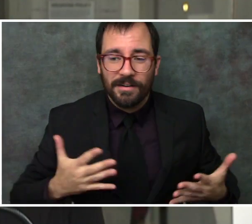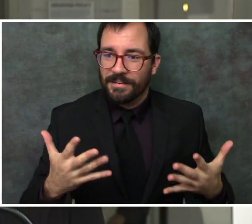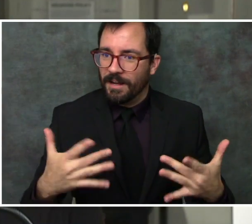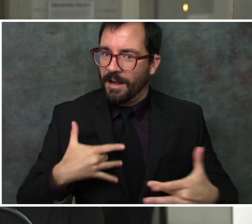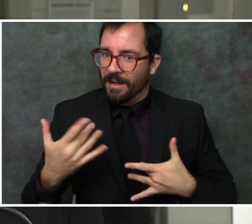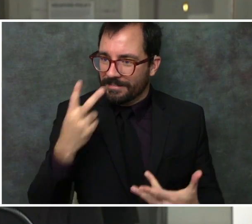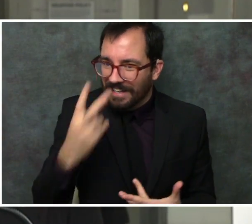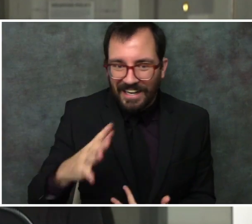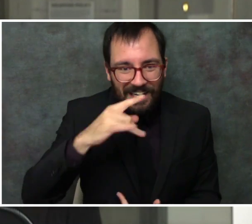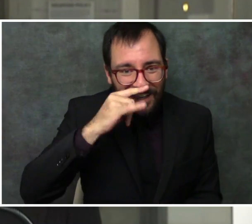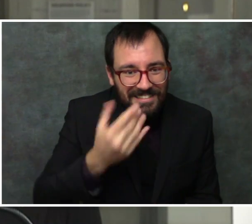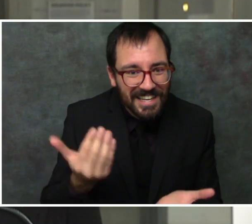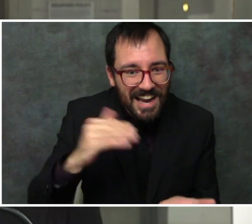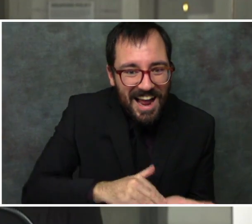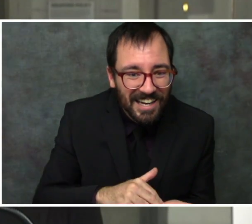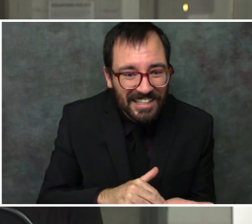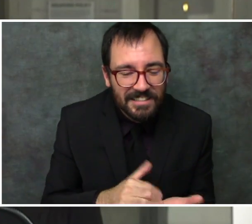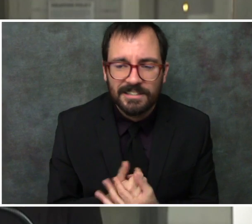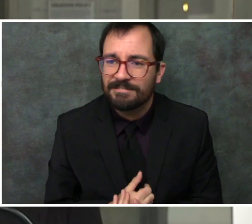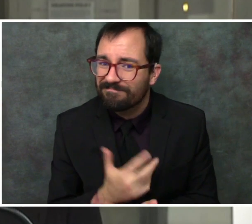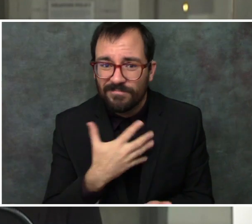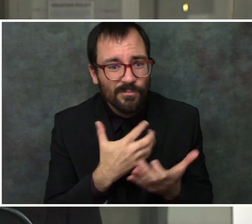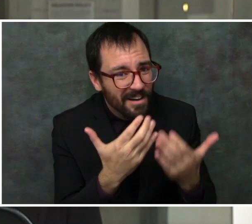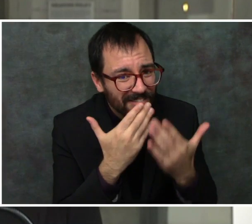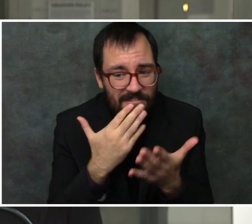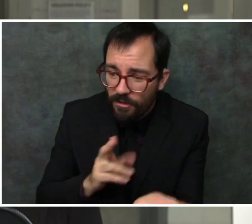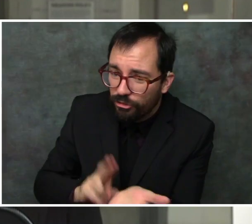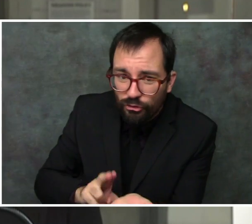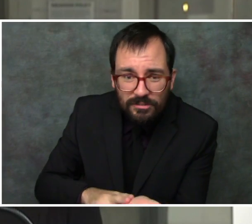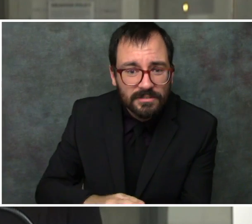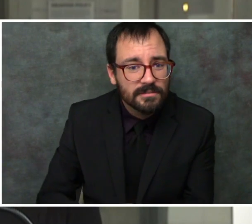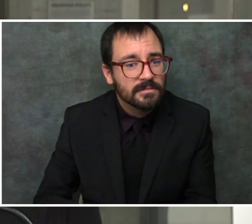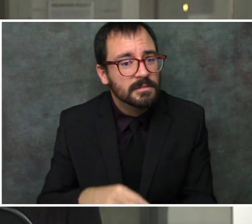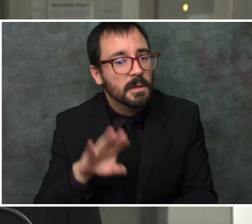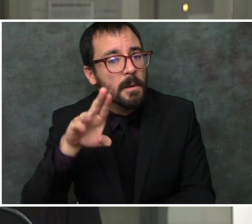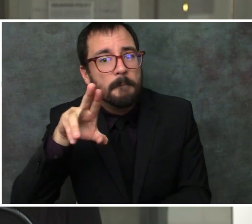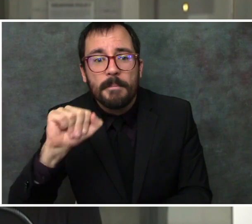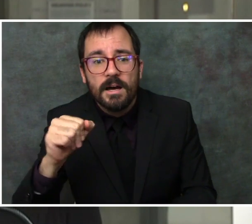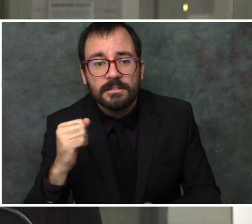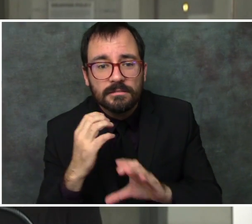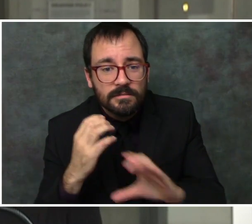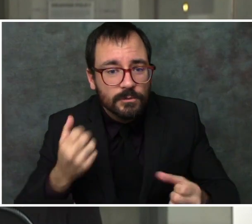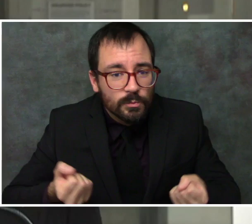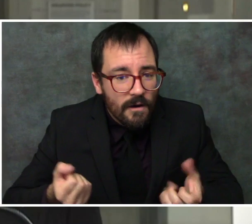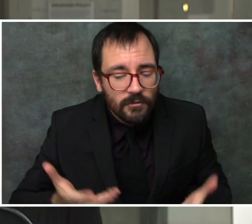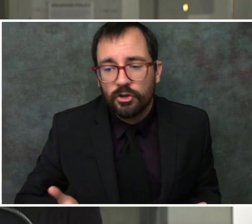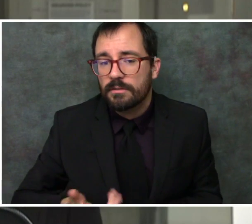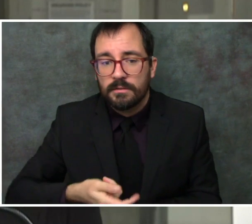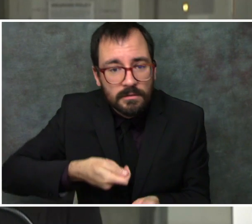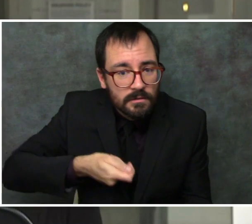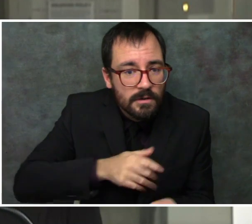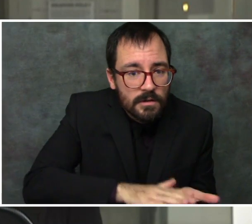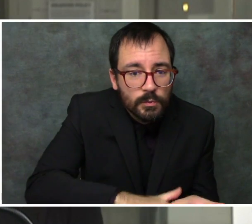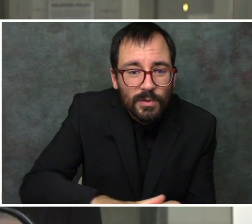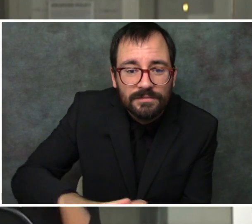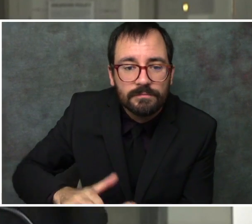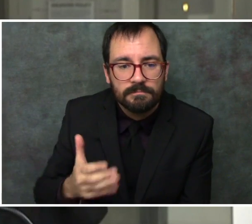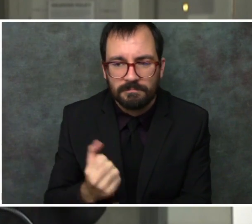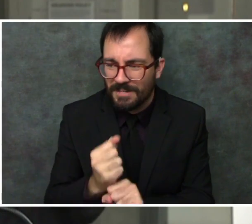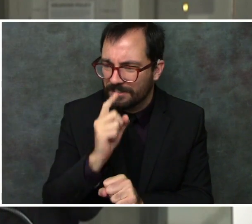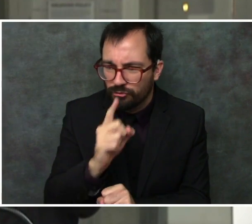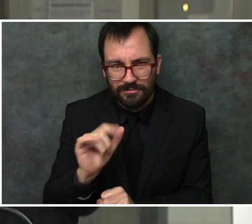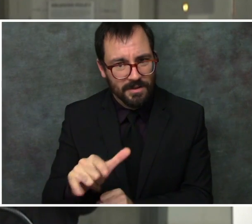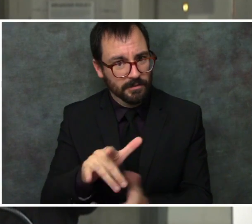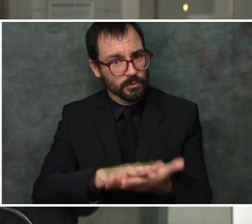back. I want to thank the nurses and the bus drivers and the custodians for making sure that there's a safe place in our